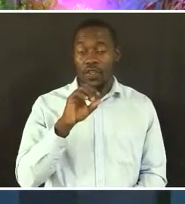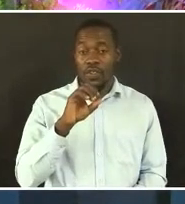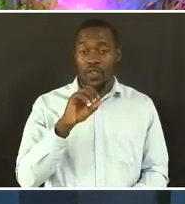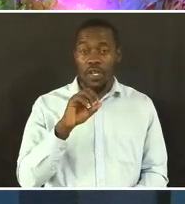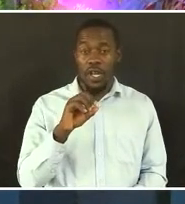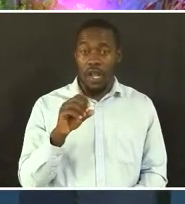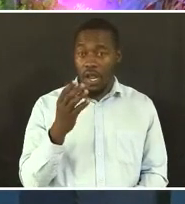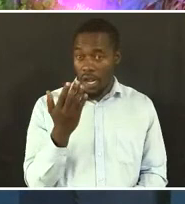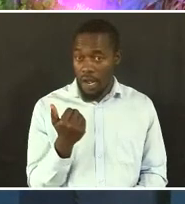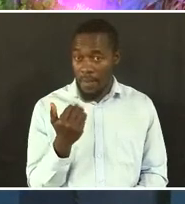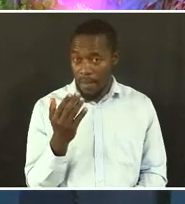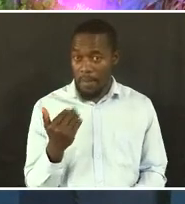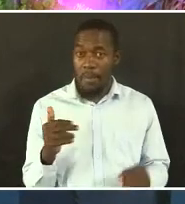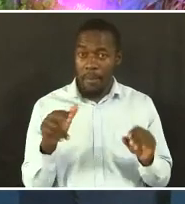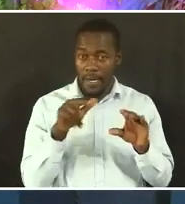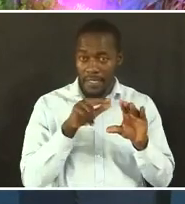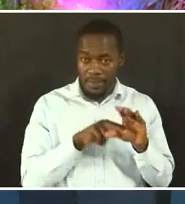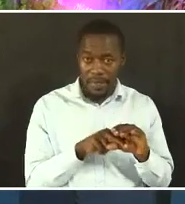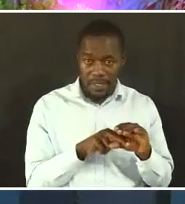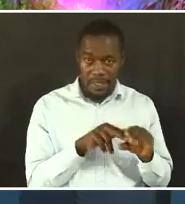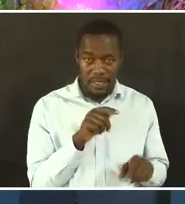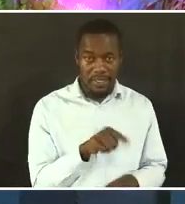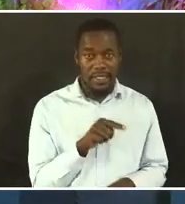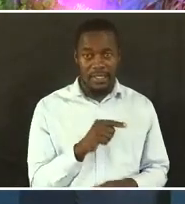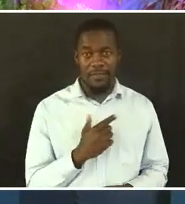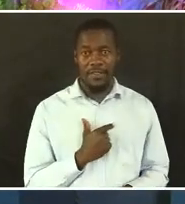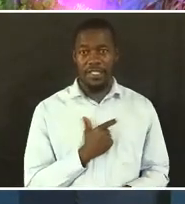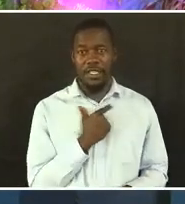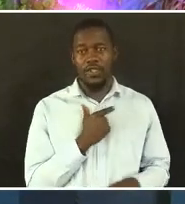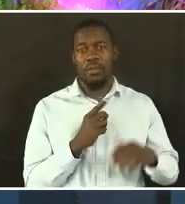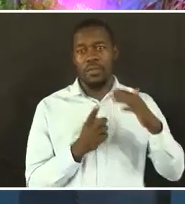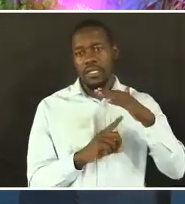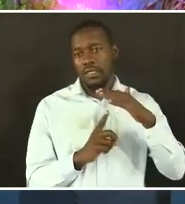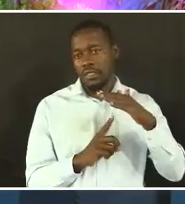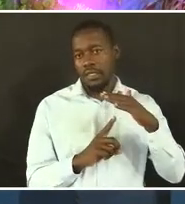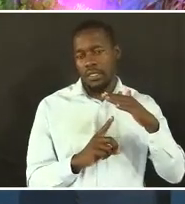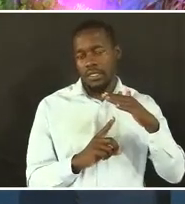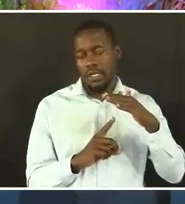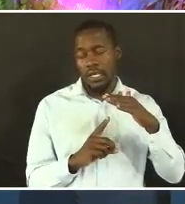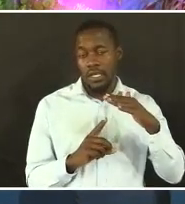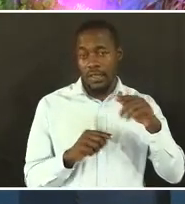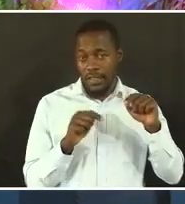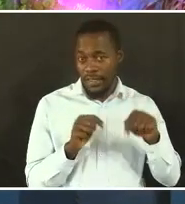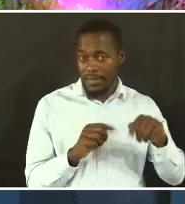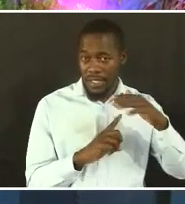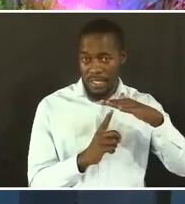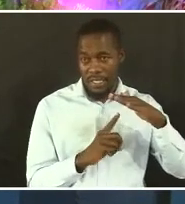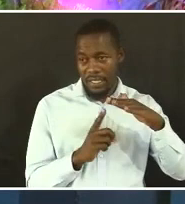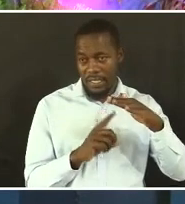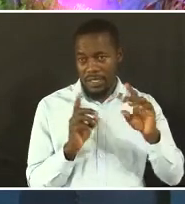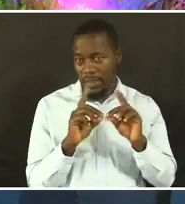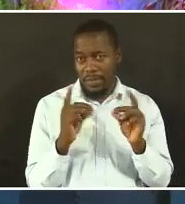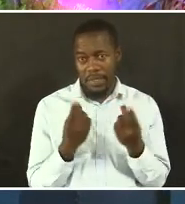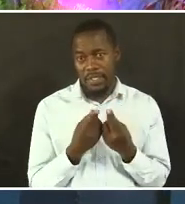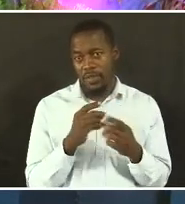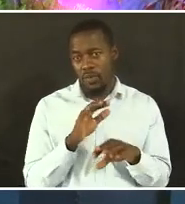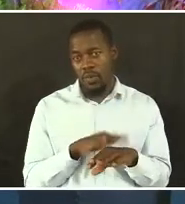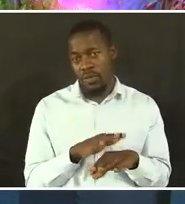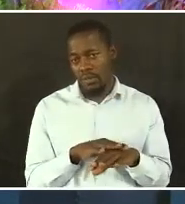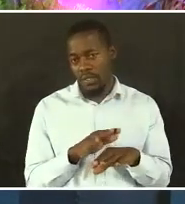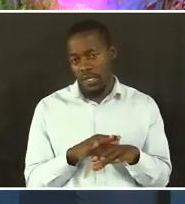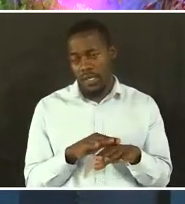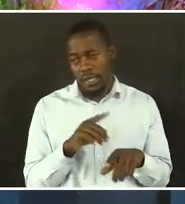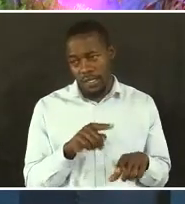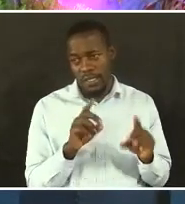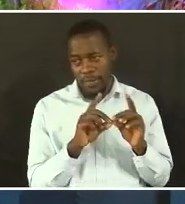ministry. You don't necessarily have to be a full chaplain like Elder Tom or Sister Lily. You don't necessarily have to be a full